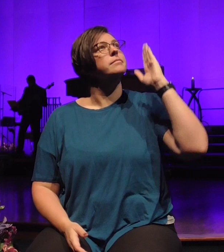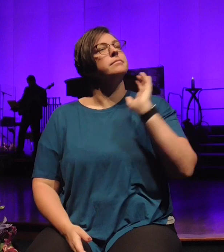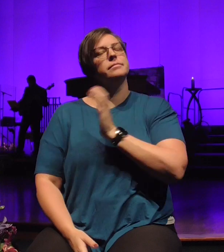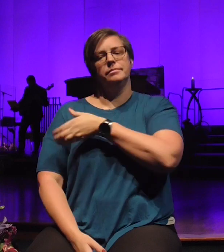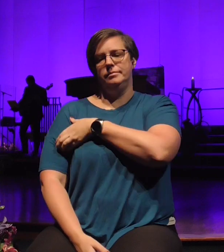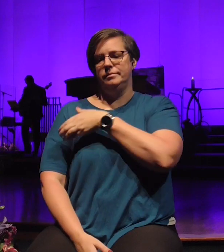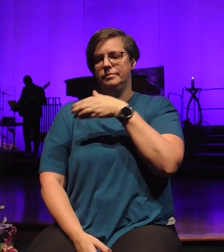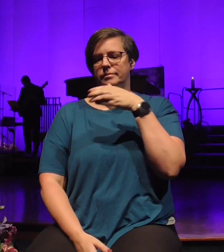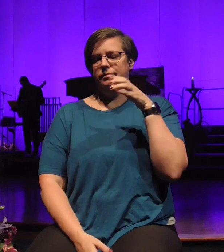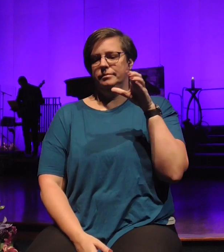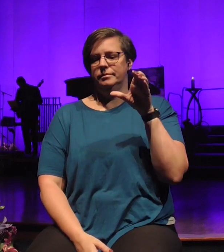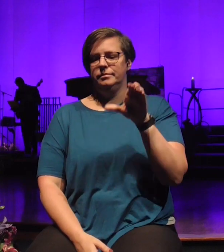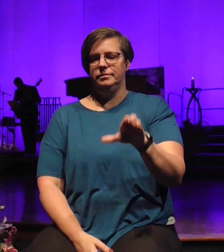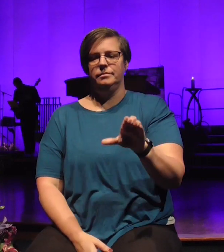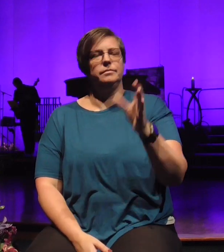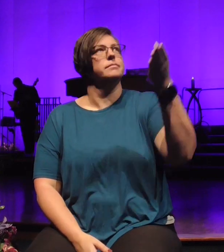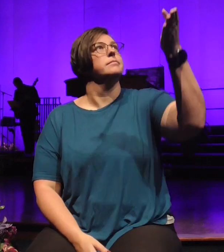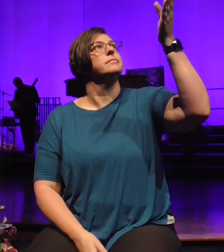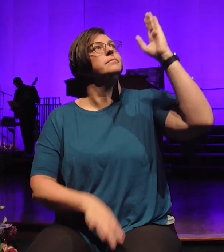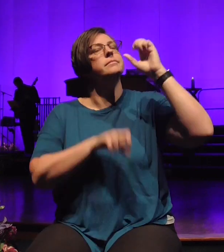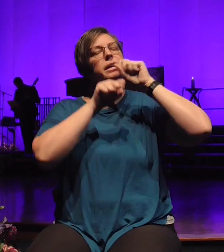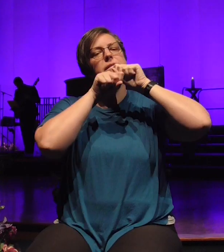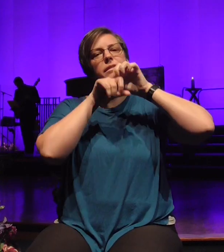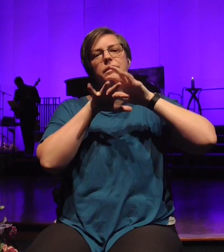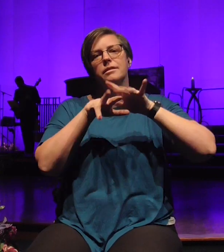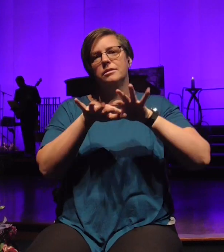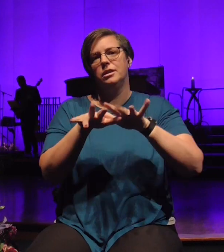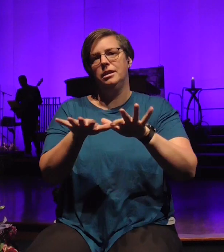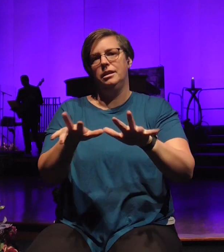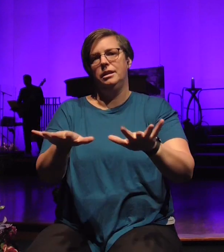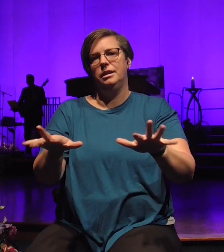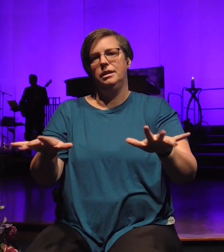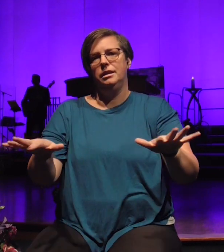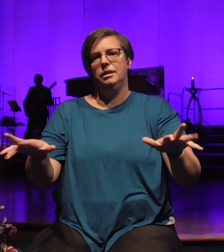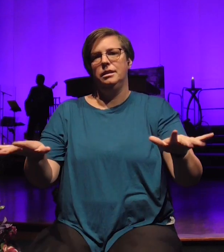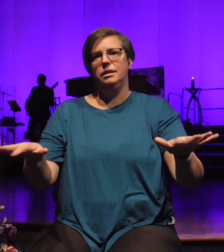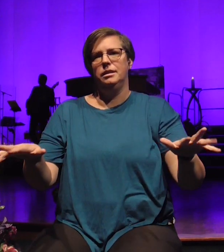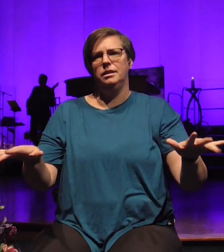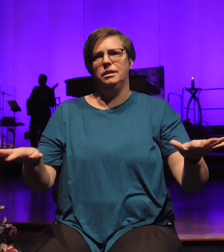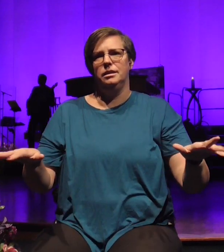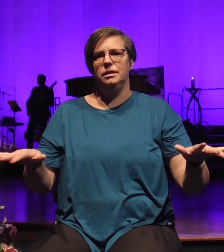the mighty power and the